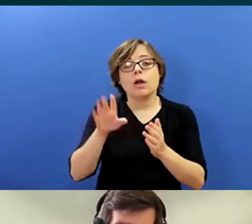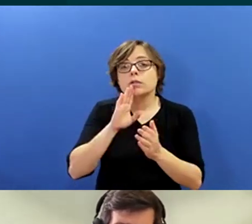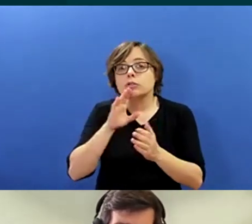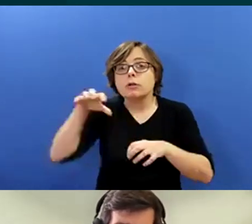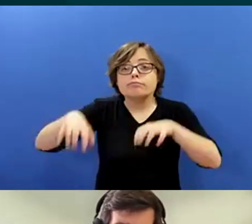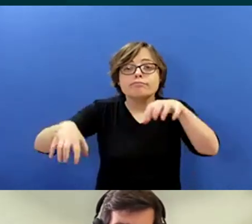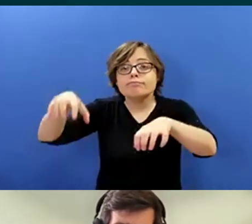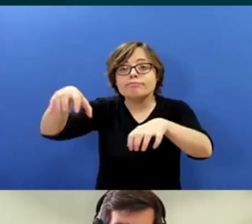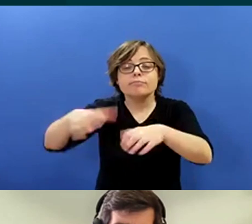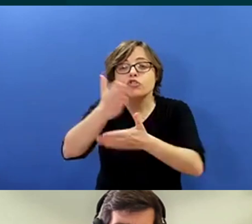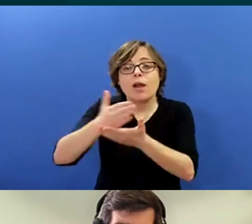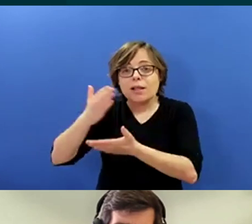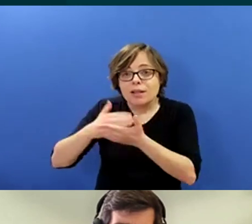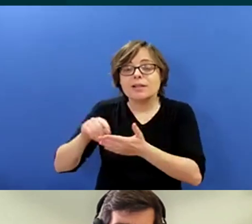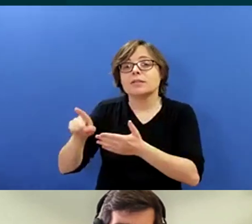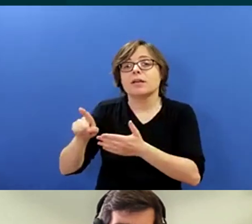Yeah.